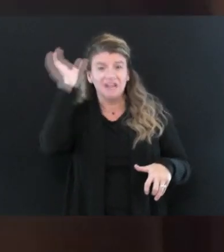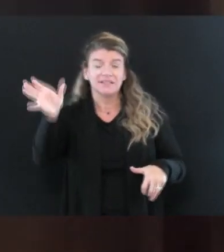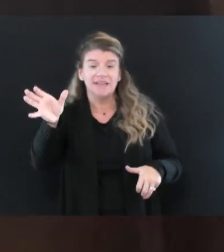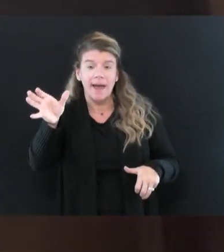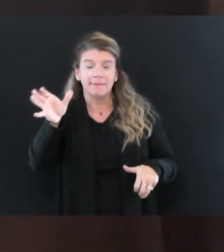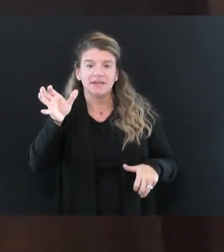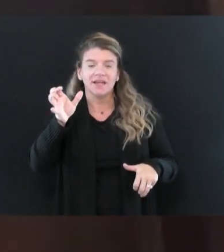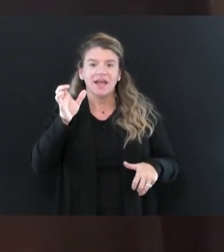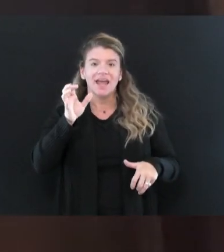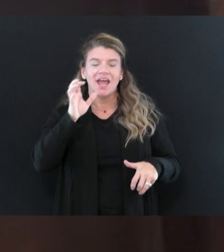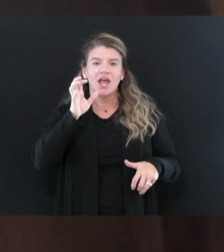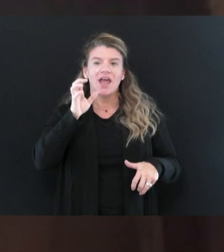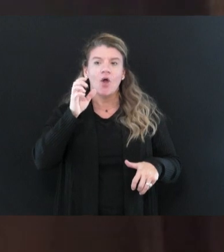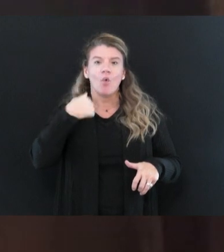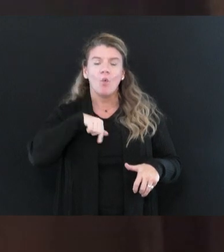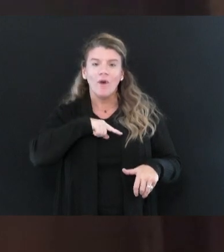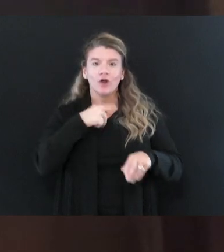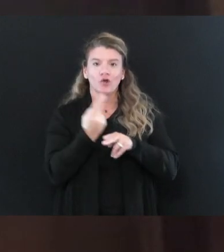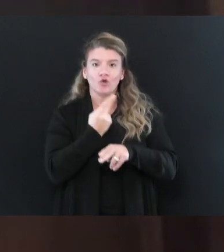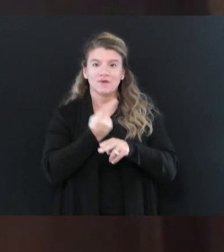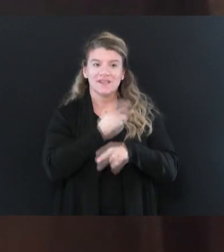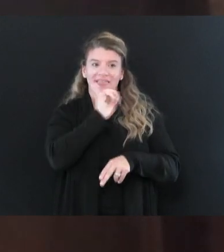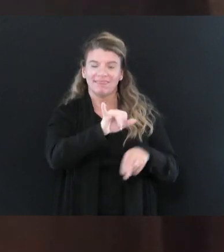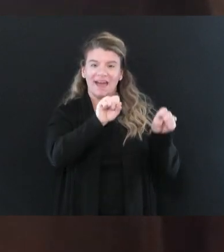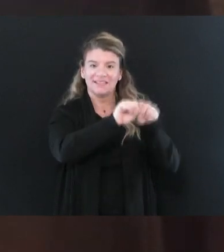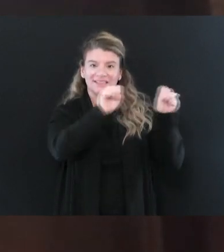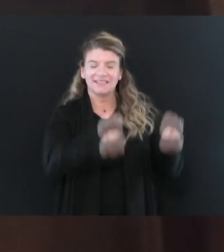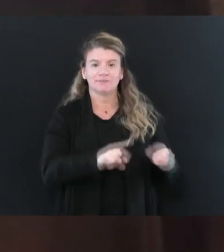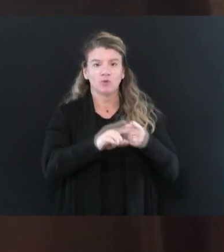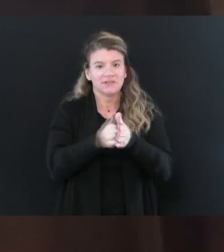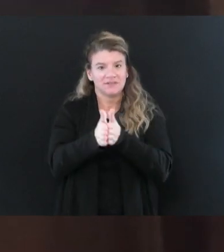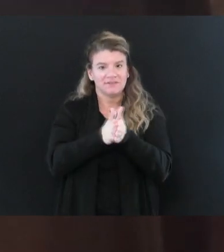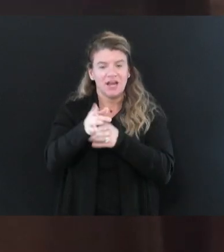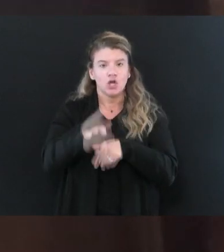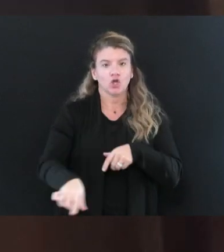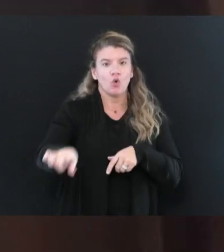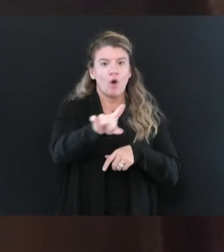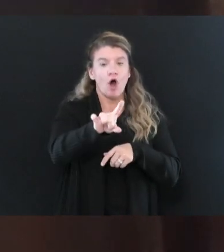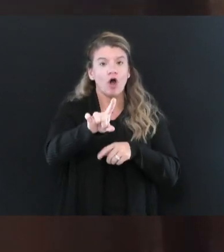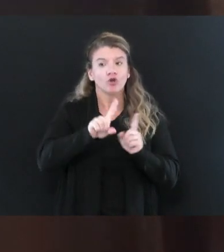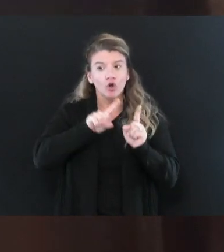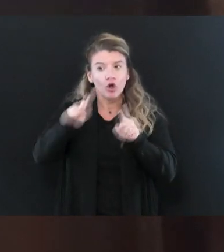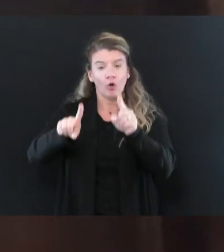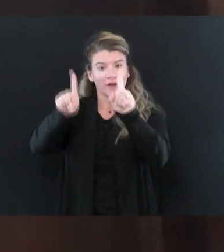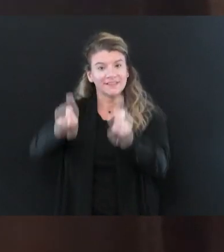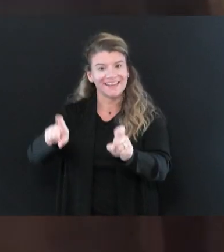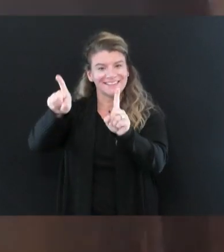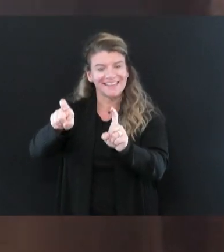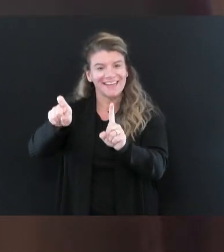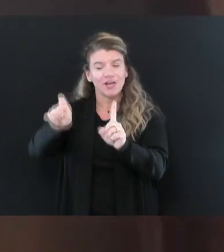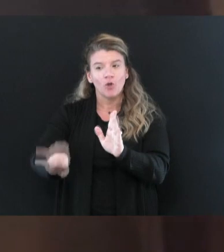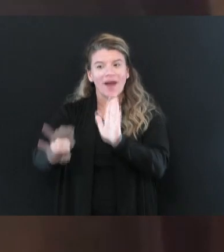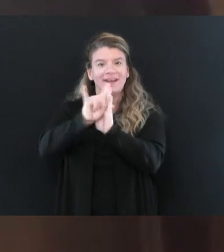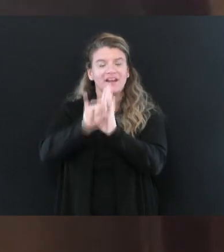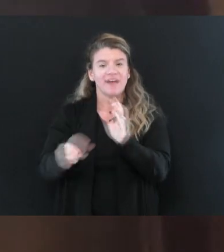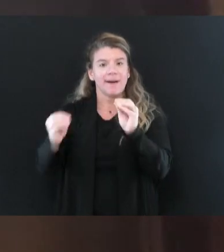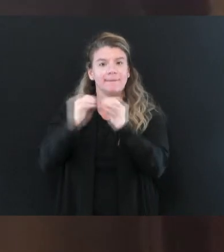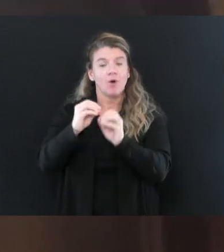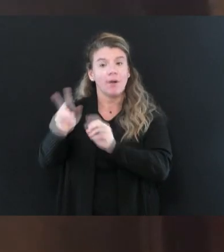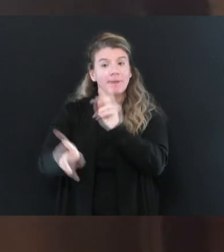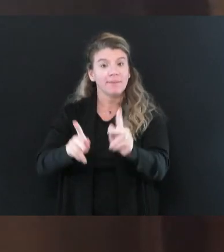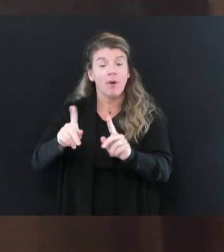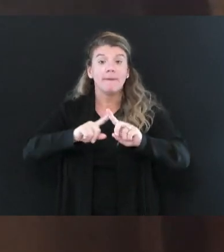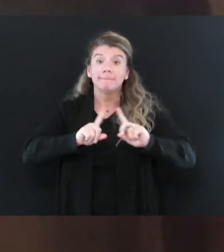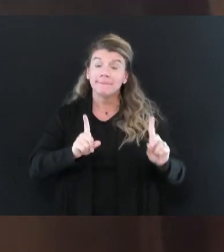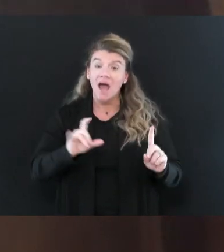is an incentive system to get more testing and to identify more people, but also it's a kind of a self-correcting